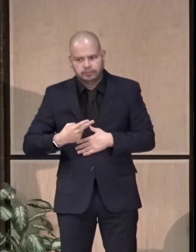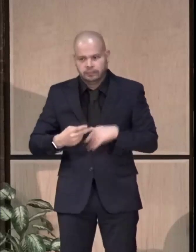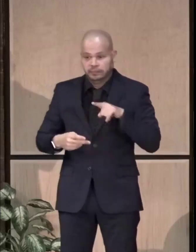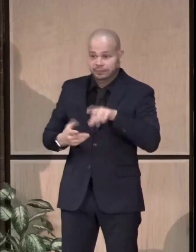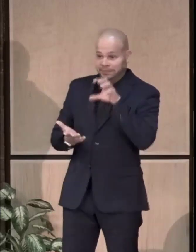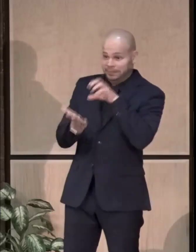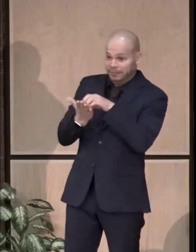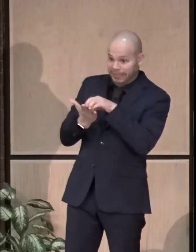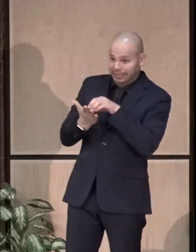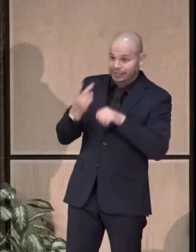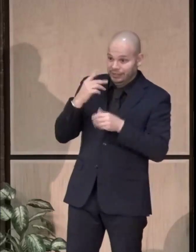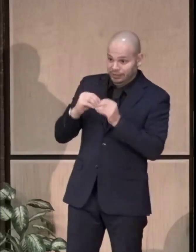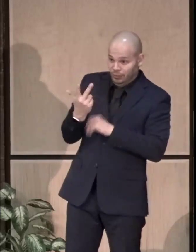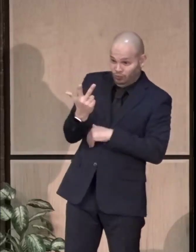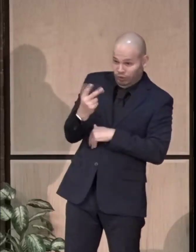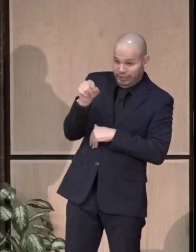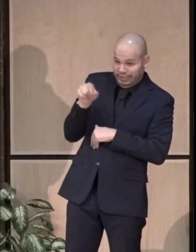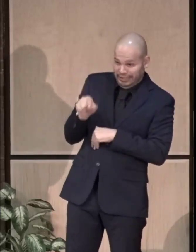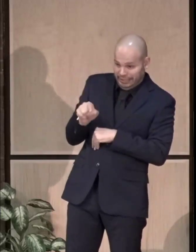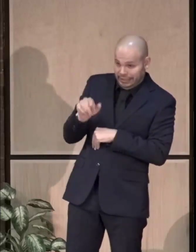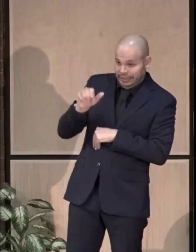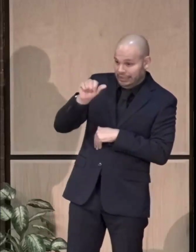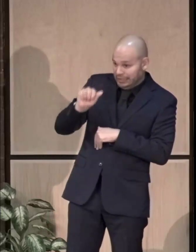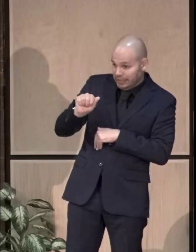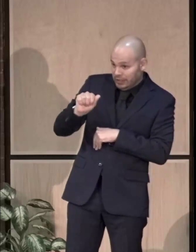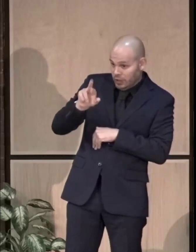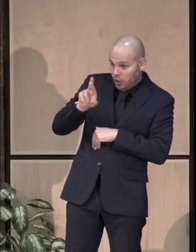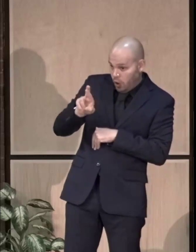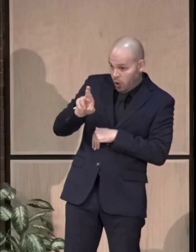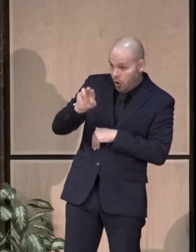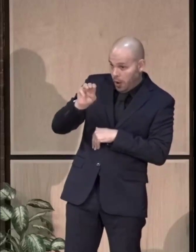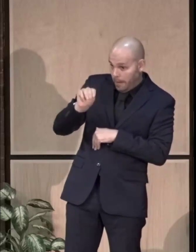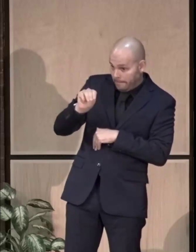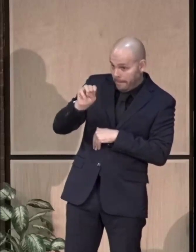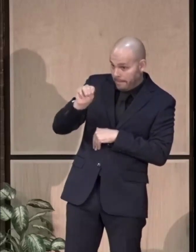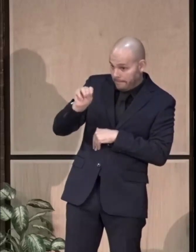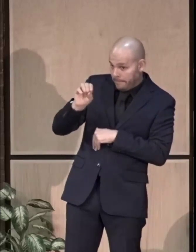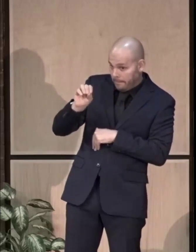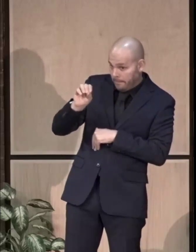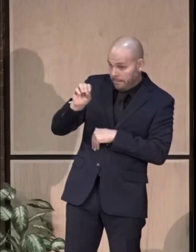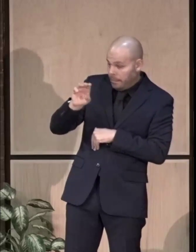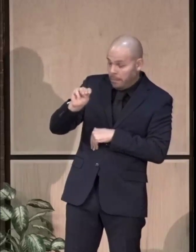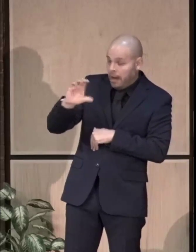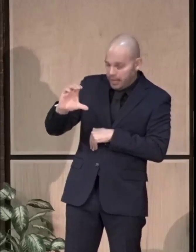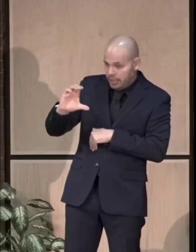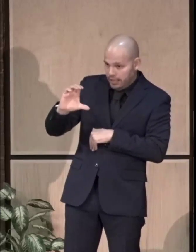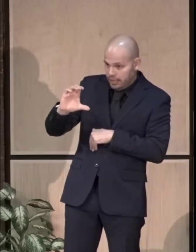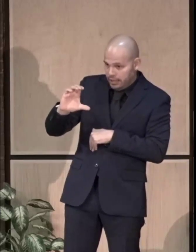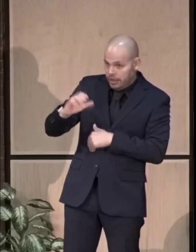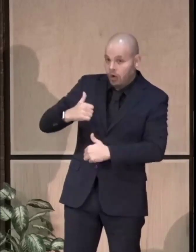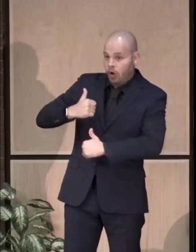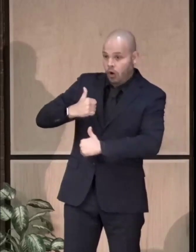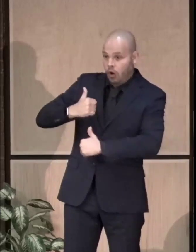it says the ARMMC, which is the Army Reserve Medical Management Center, right? Yes,